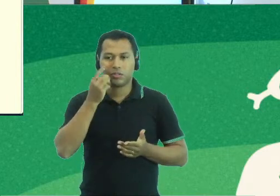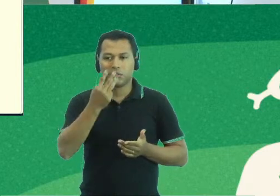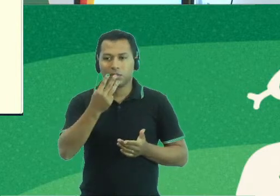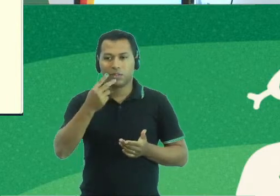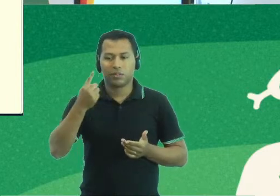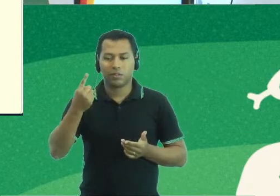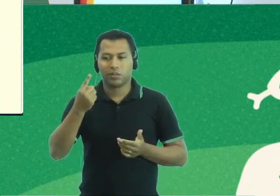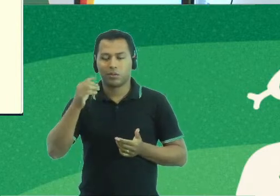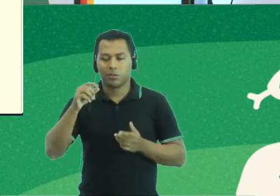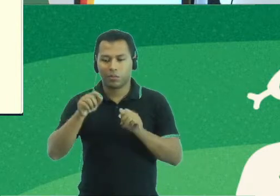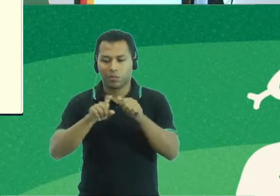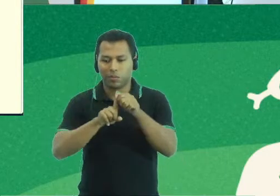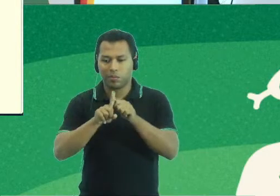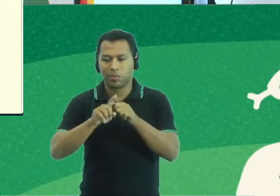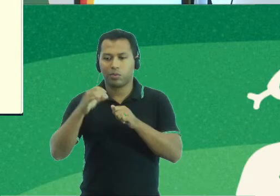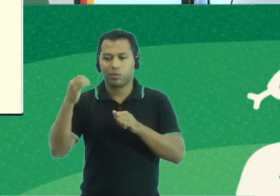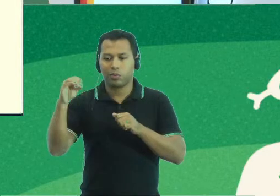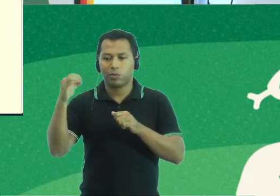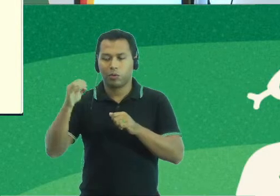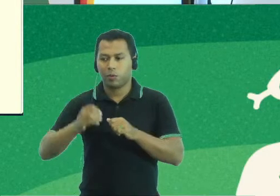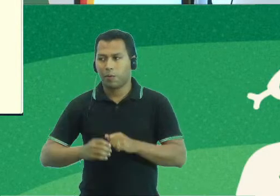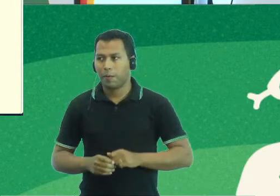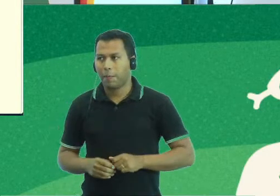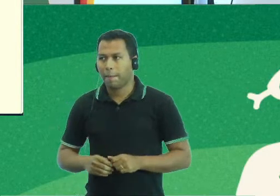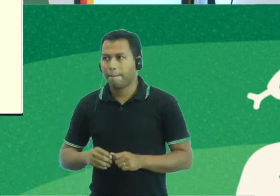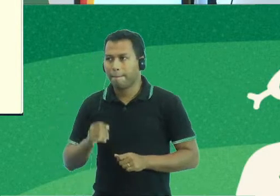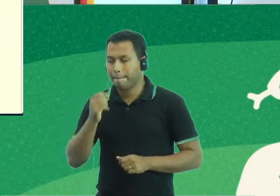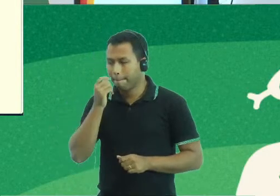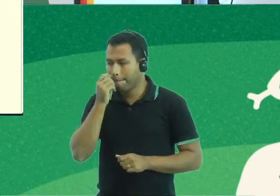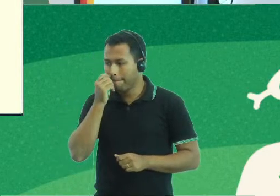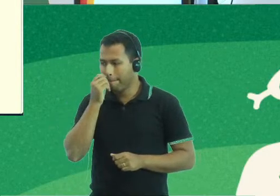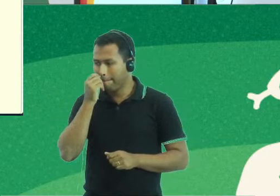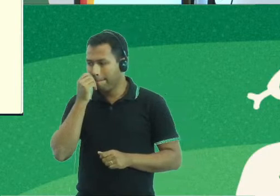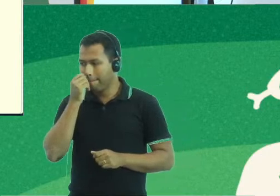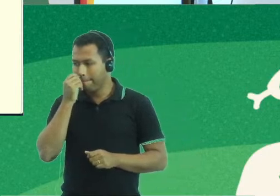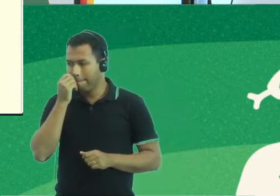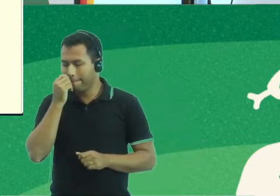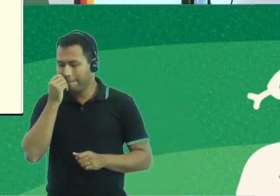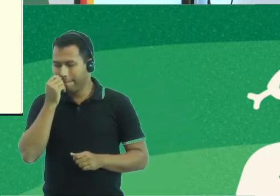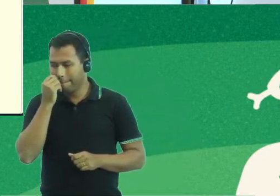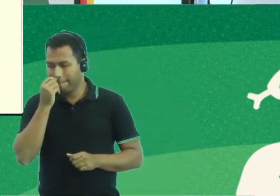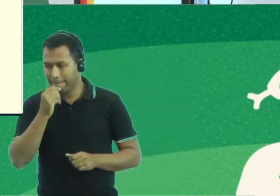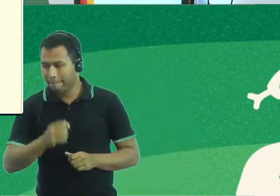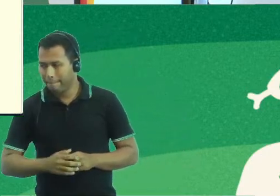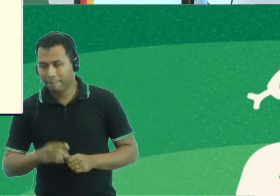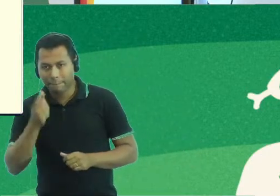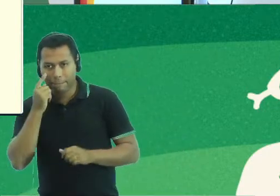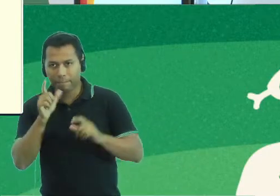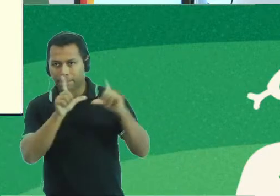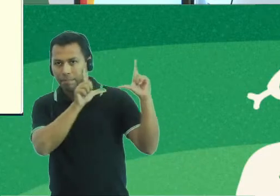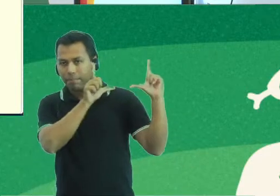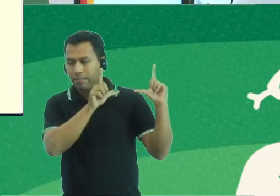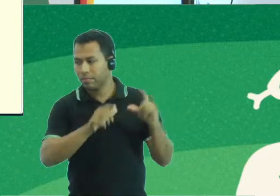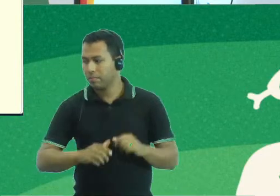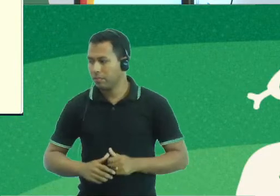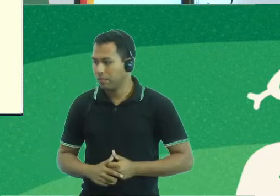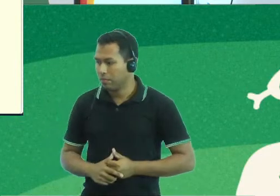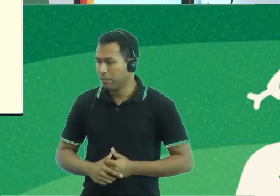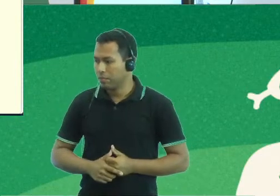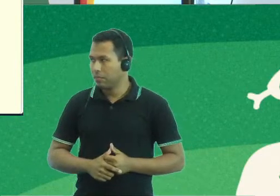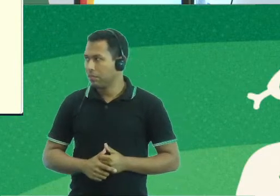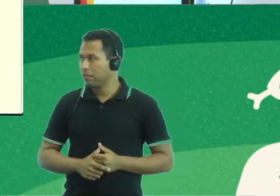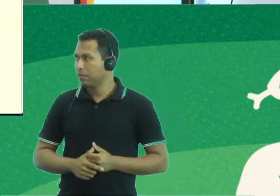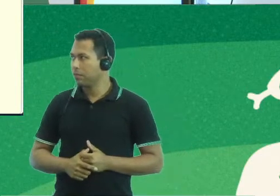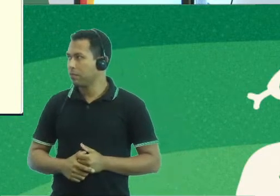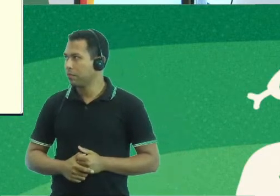in now, because if you don't get that in now, you will not receive a notification. So I'm gonna say, oh, that's convenient, yeah. So I'm gonna say,